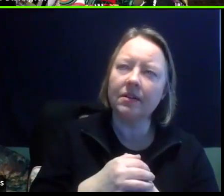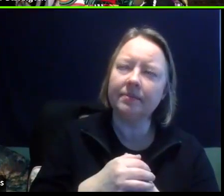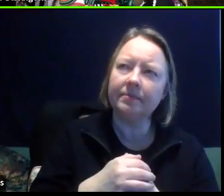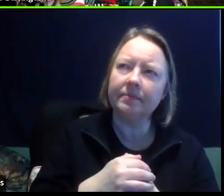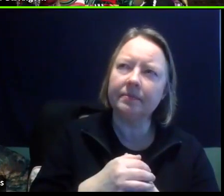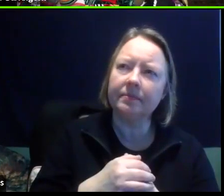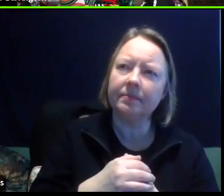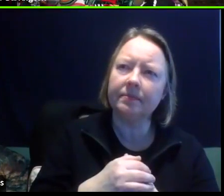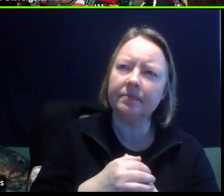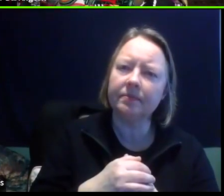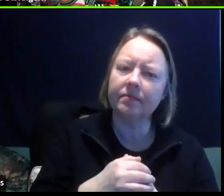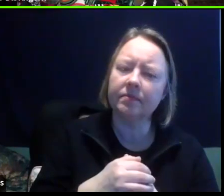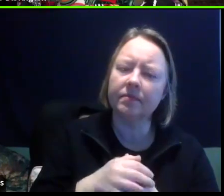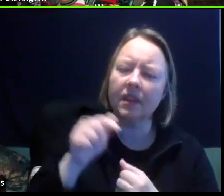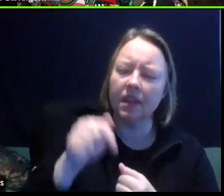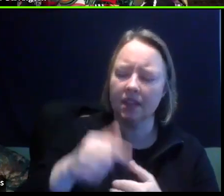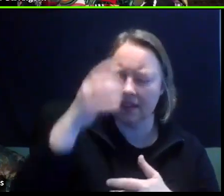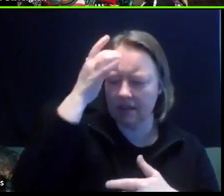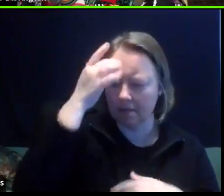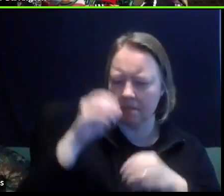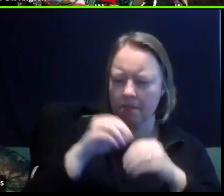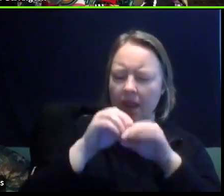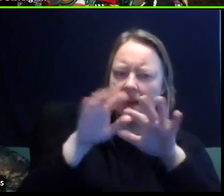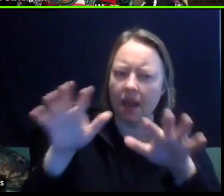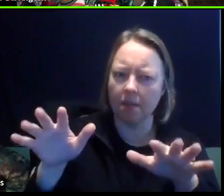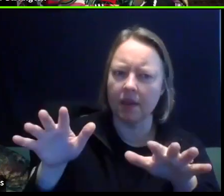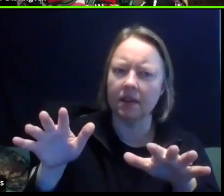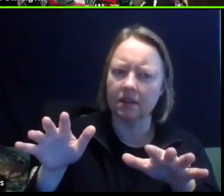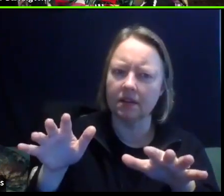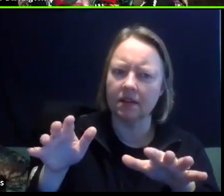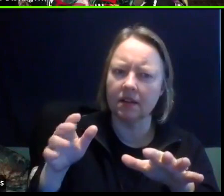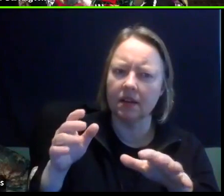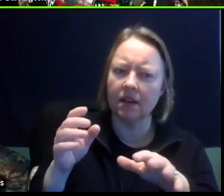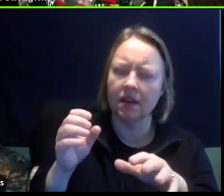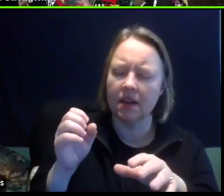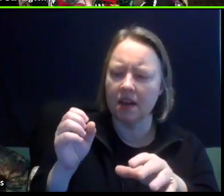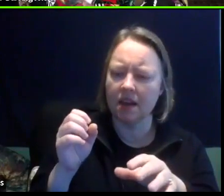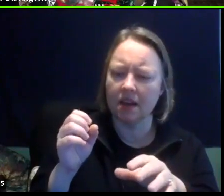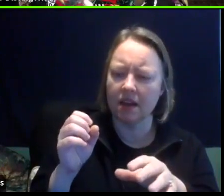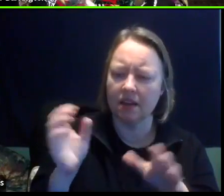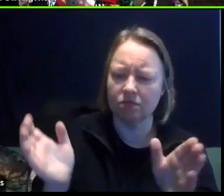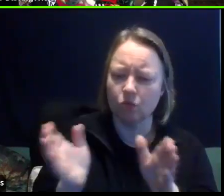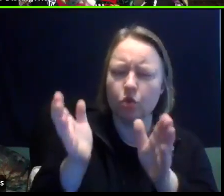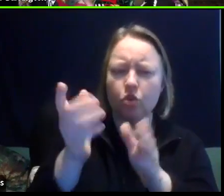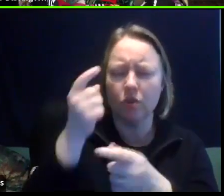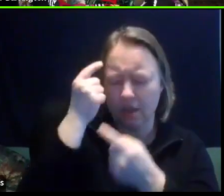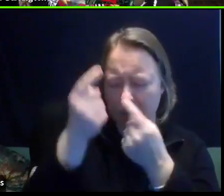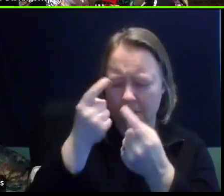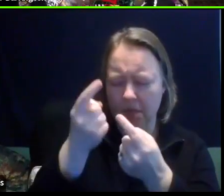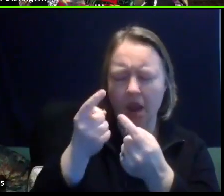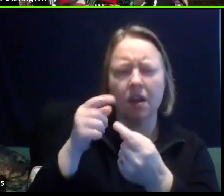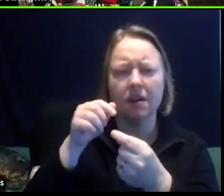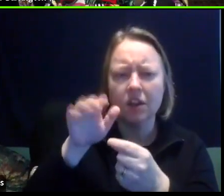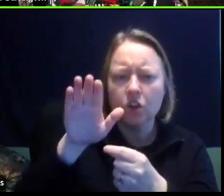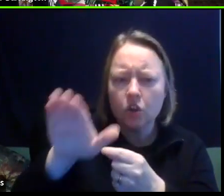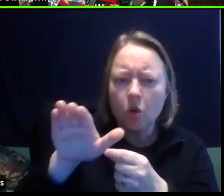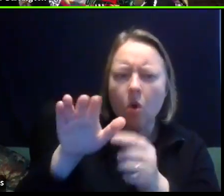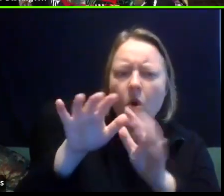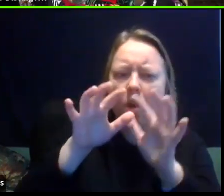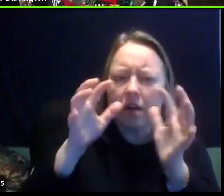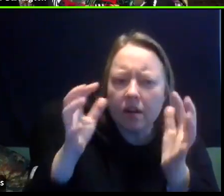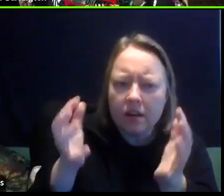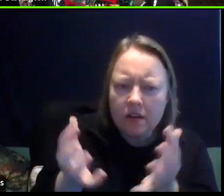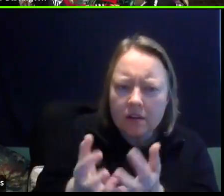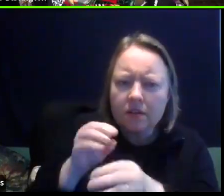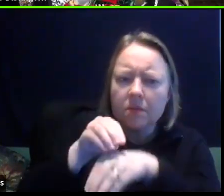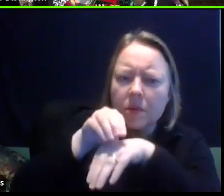what has this pandemic made you think about that within your sphere of influence, you are